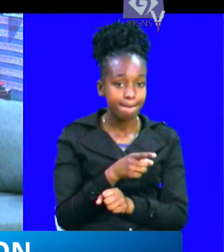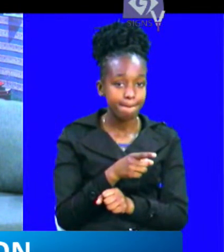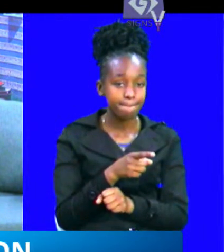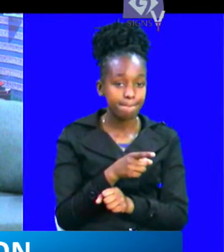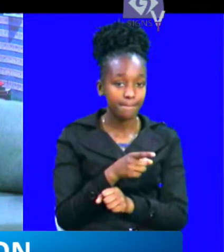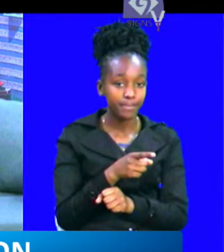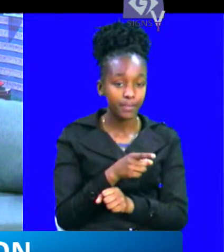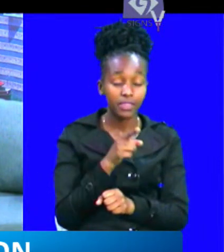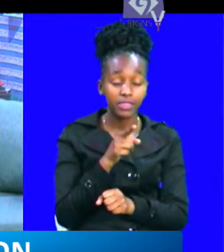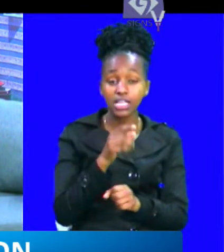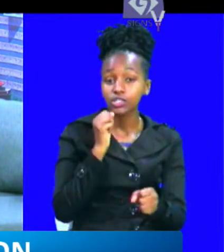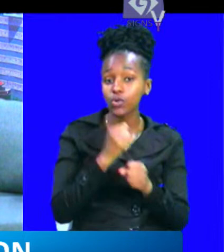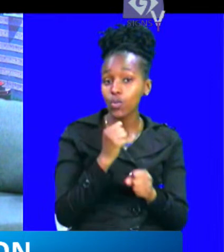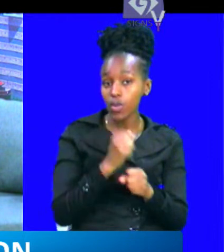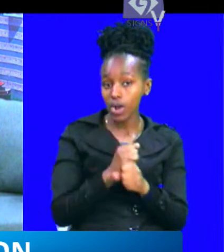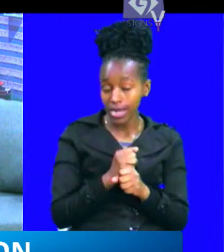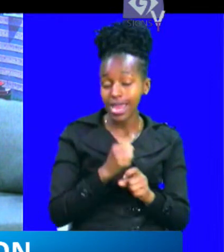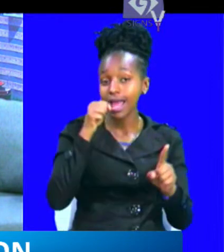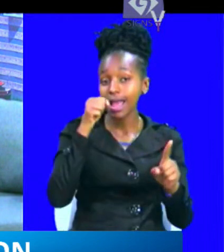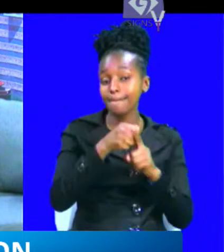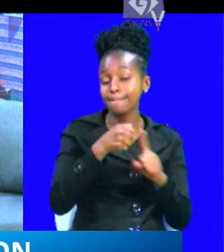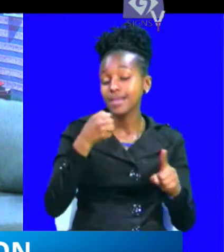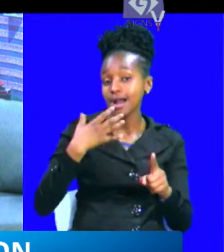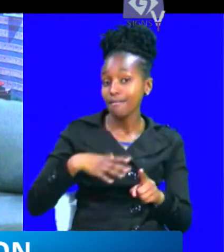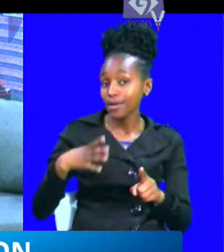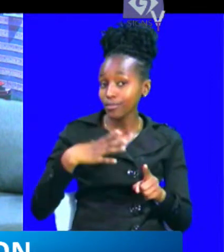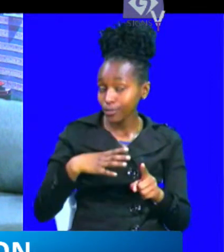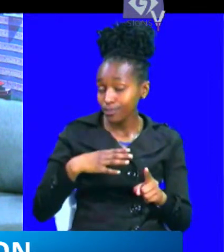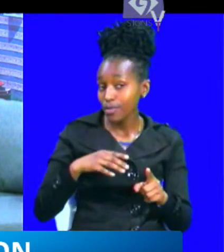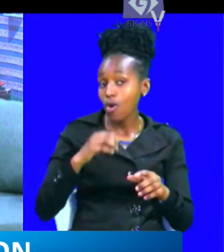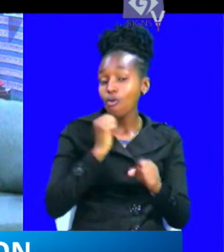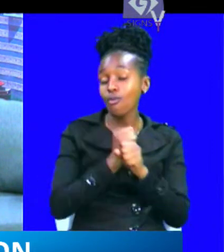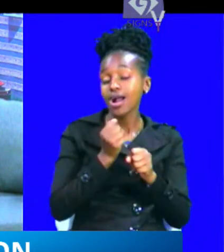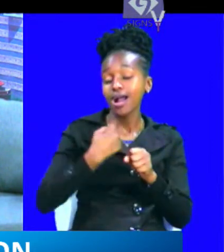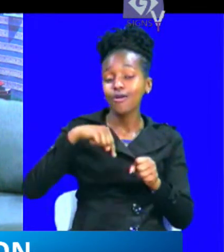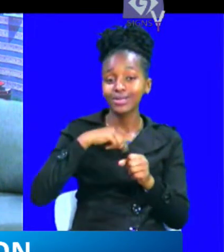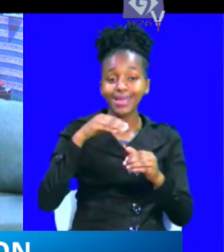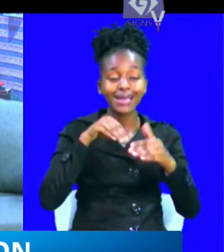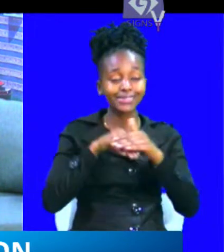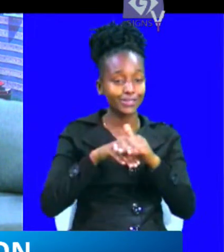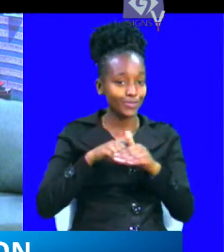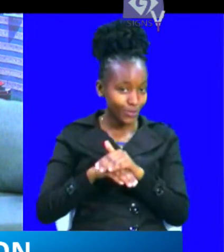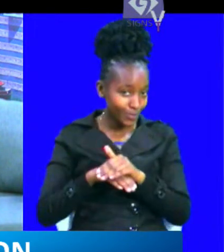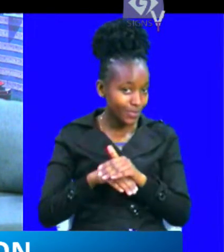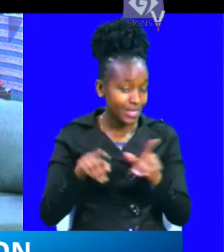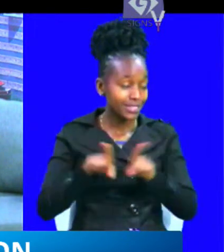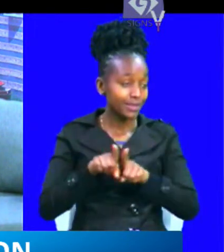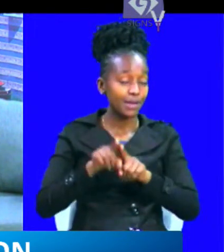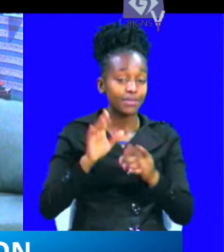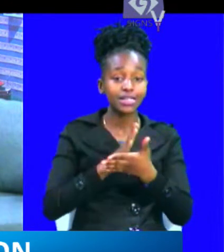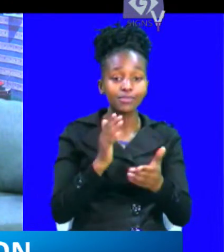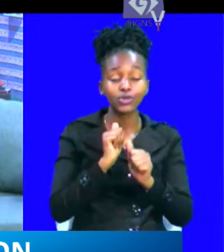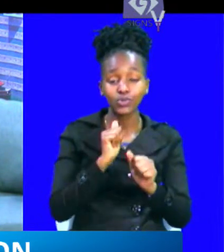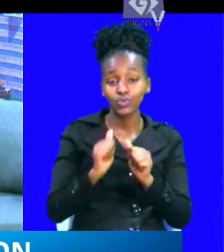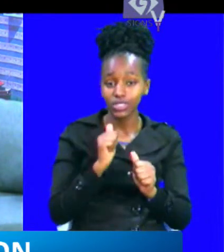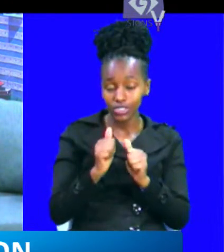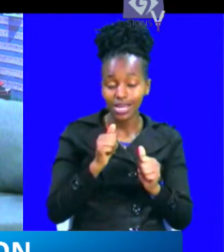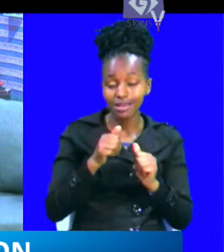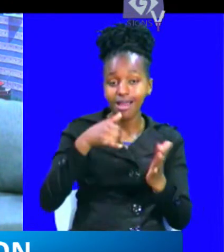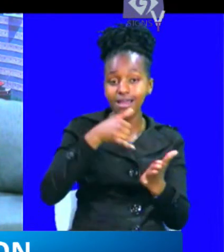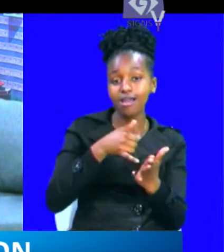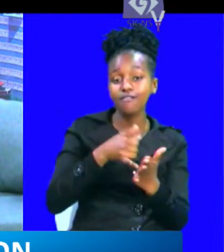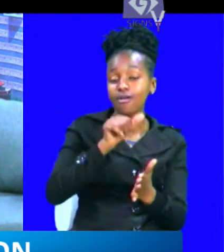this course is impactful, this course is accessible, Yeah. and this course is something that they can actually engage